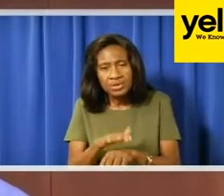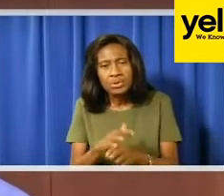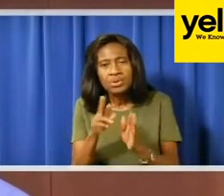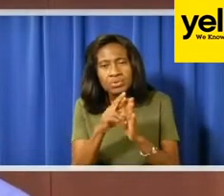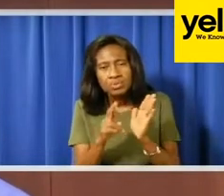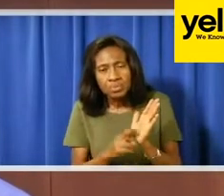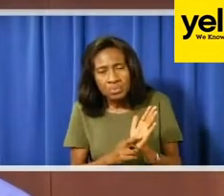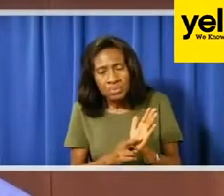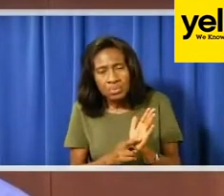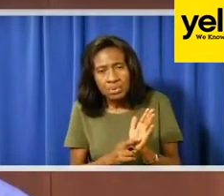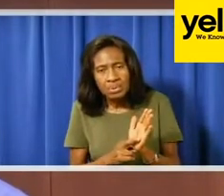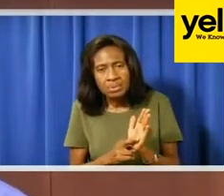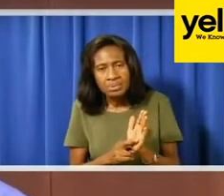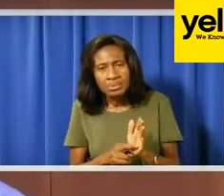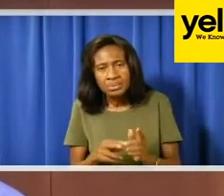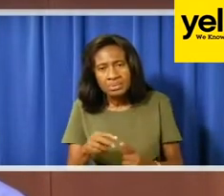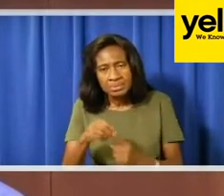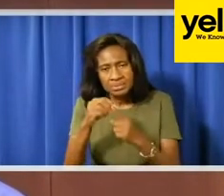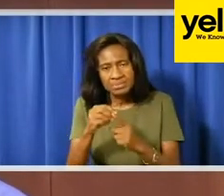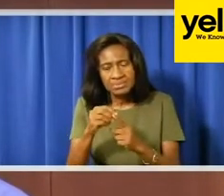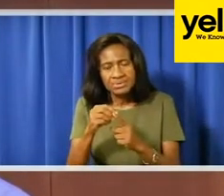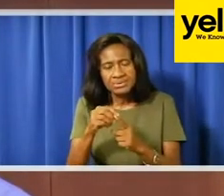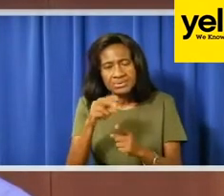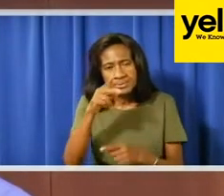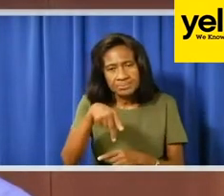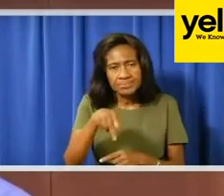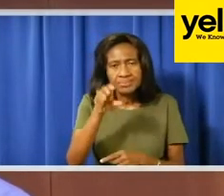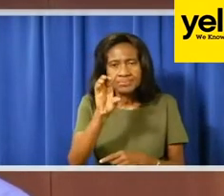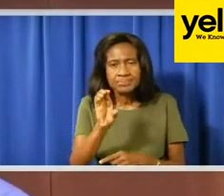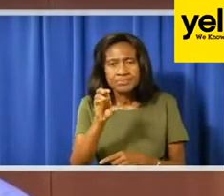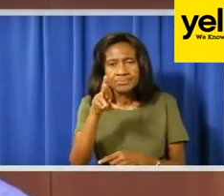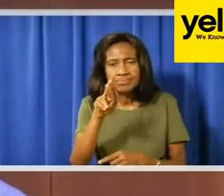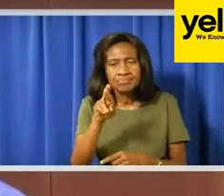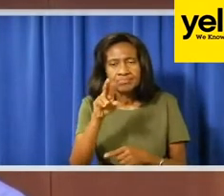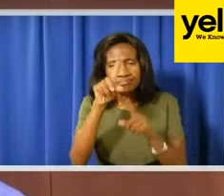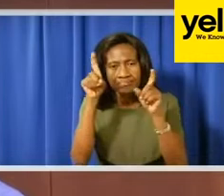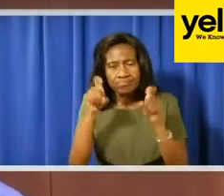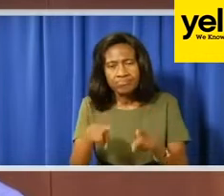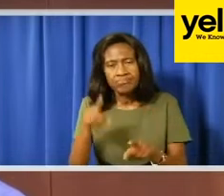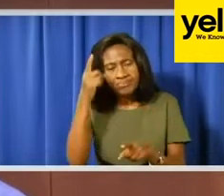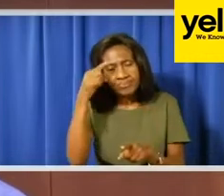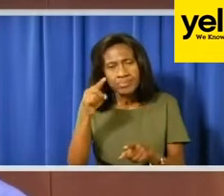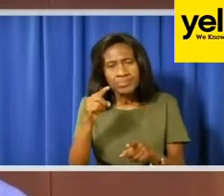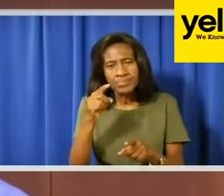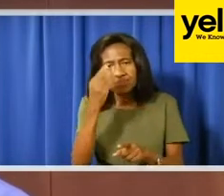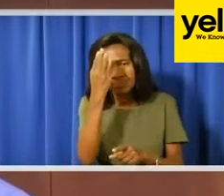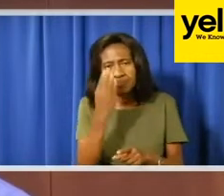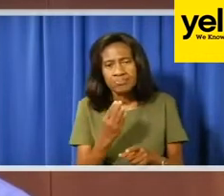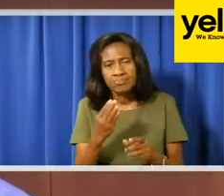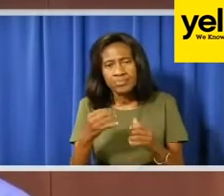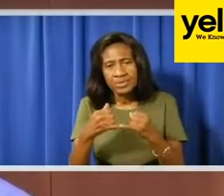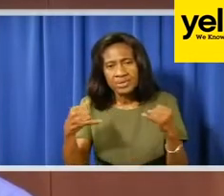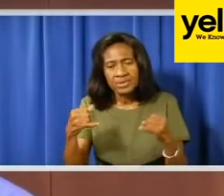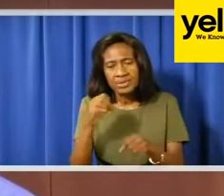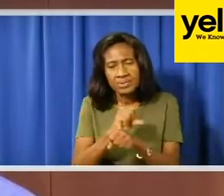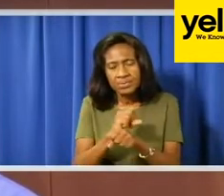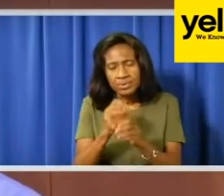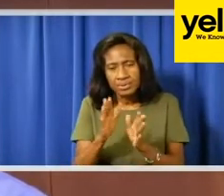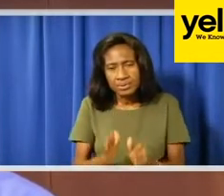testing, PCR testing for frontline workers. Once this is ready, and they should be ready shortly, it will